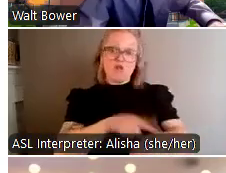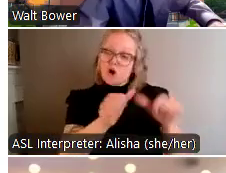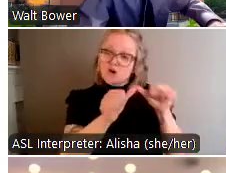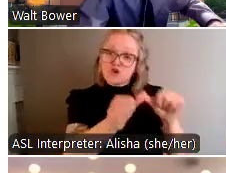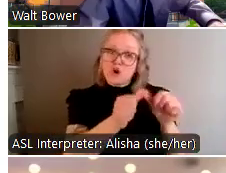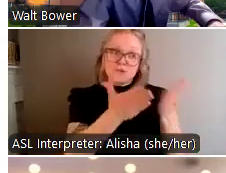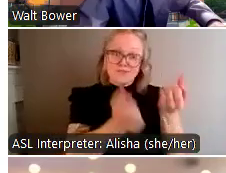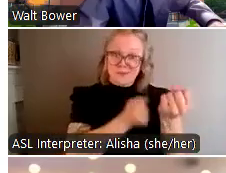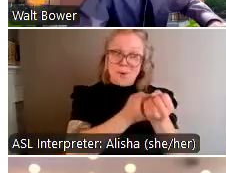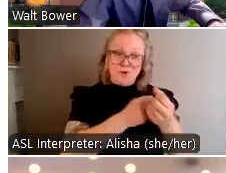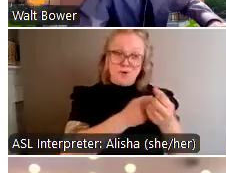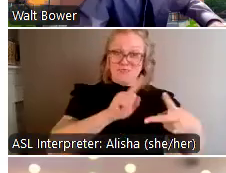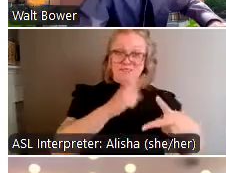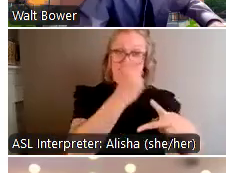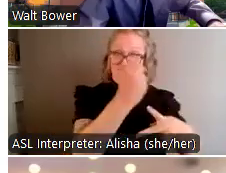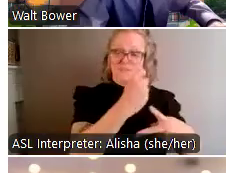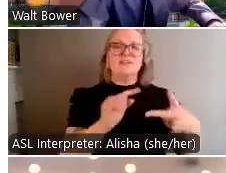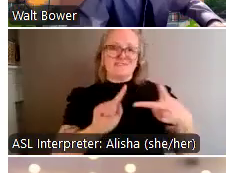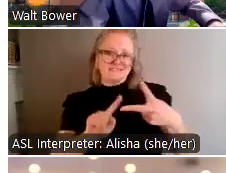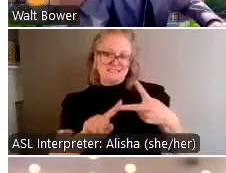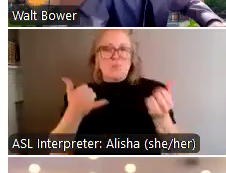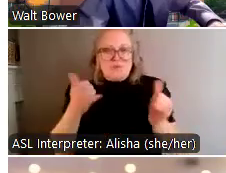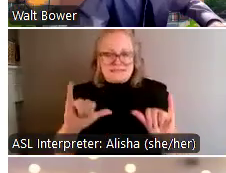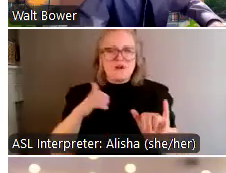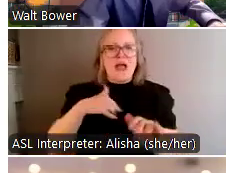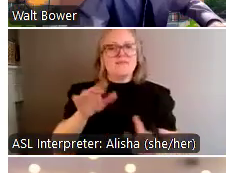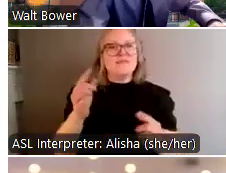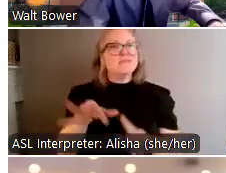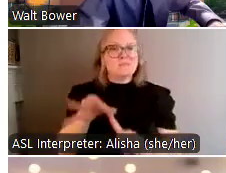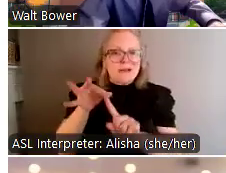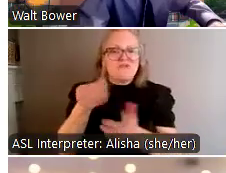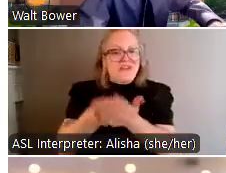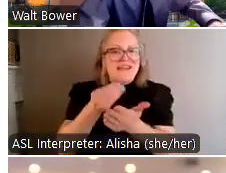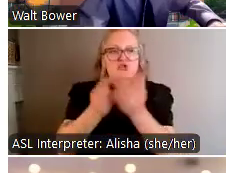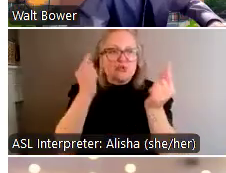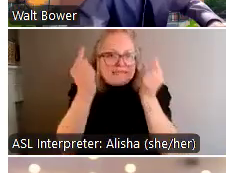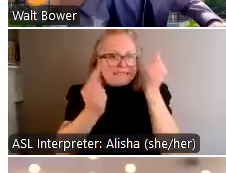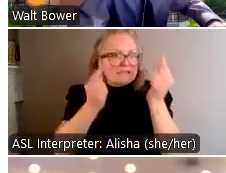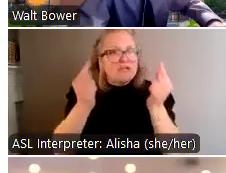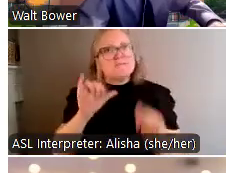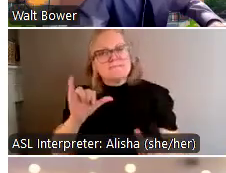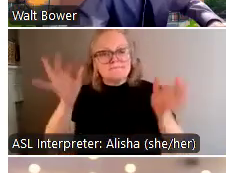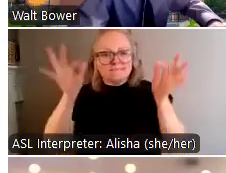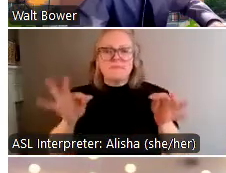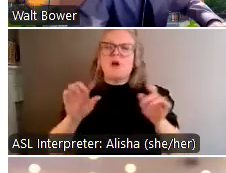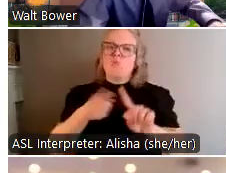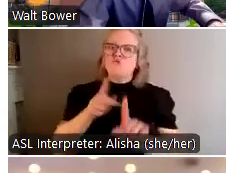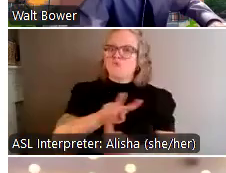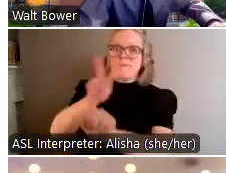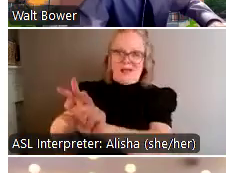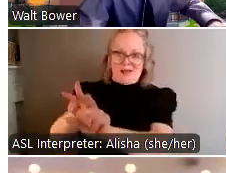there are special financial considerations that are made when applying to those waivers. So they kind of always tell